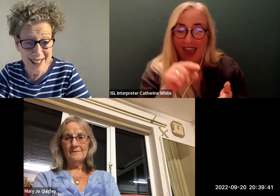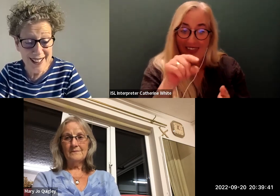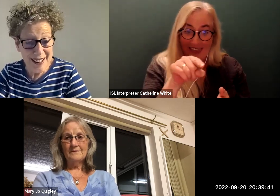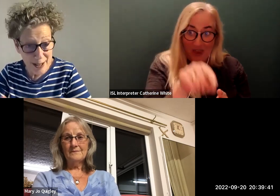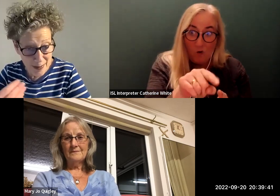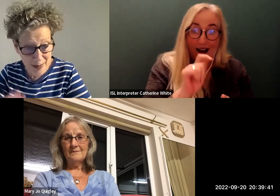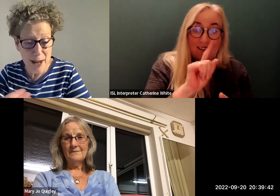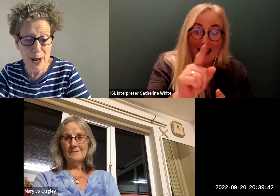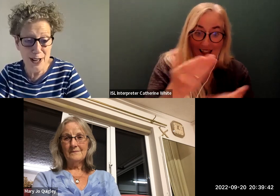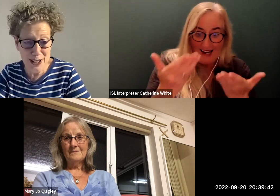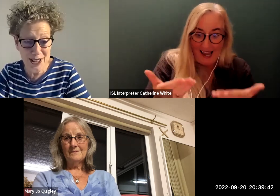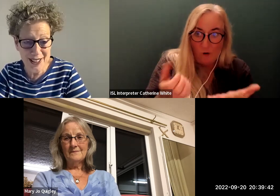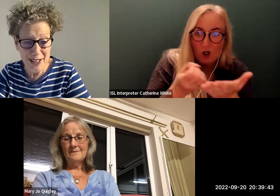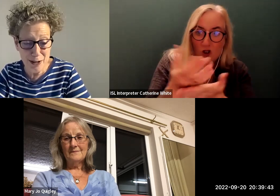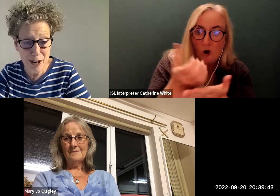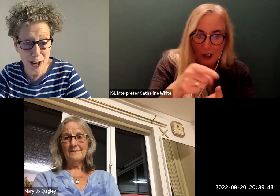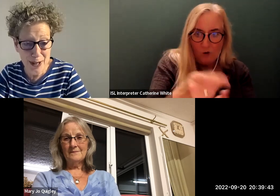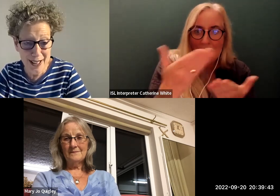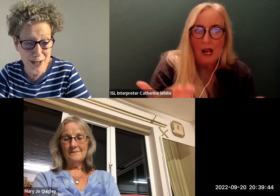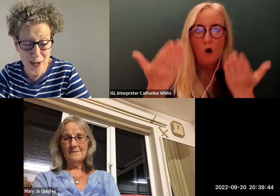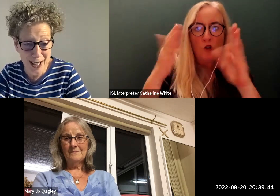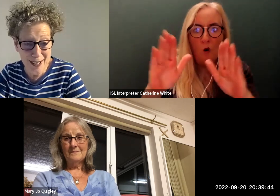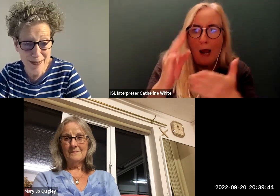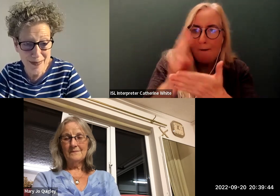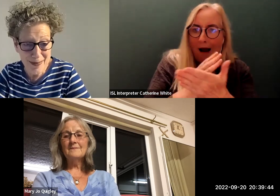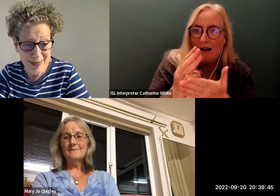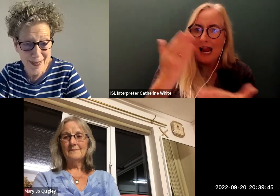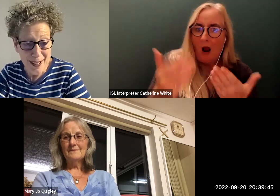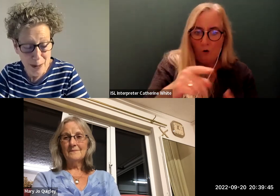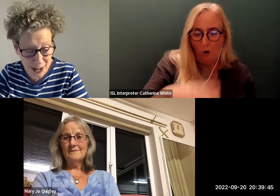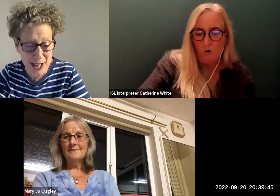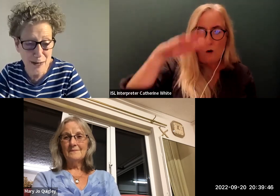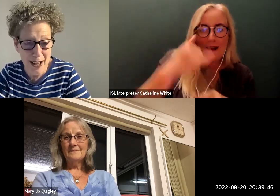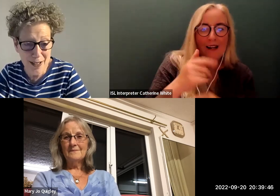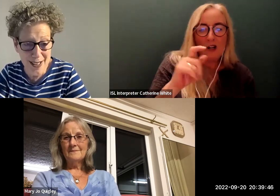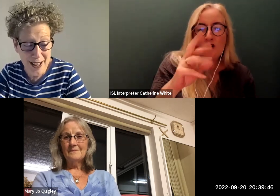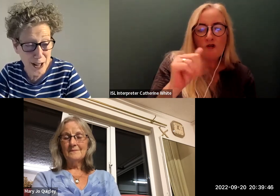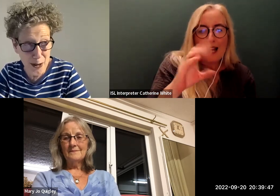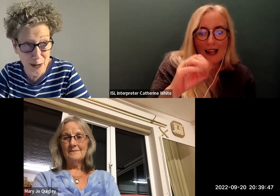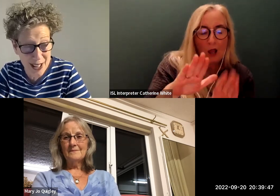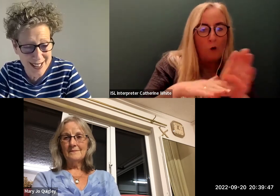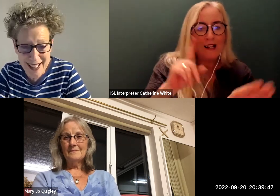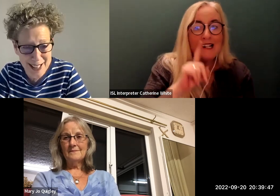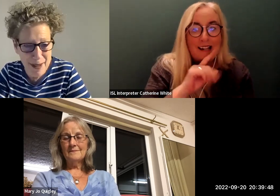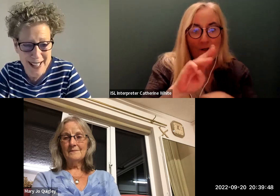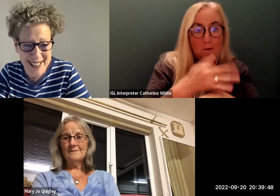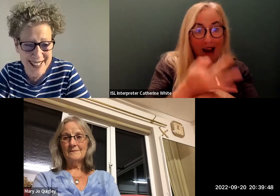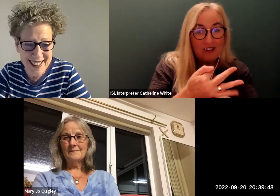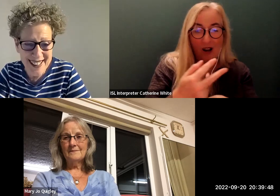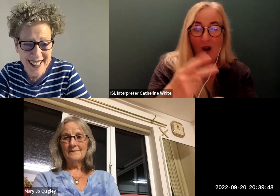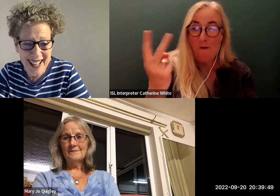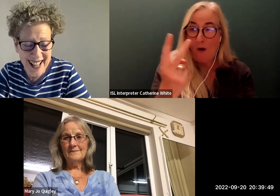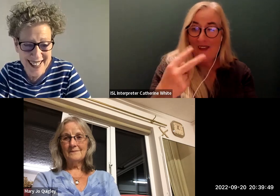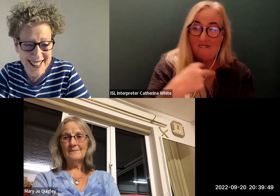that Hmm. that part of growing Hmm. up in Tralee with deaf parents who are fiercely